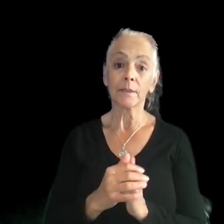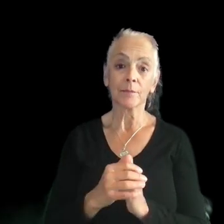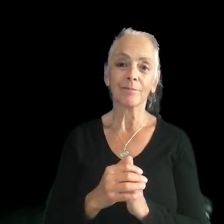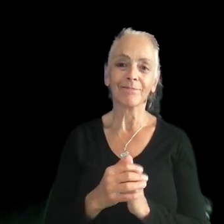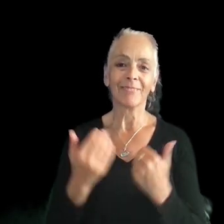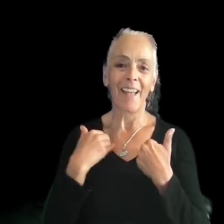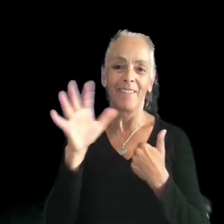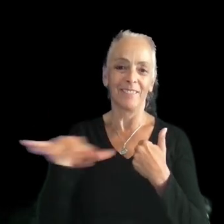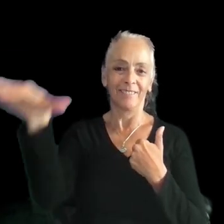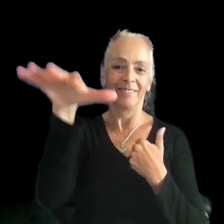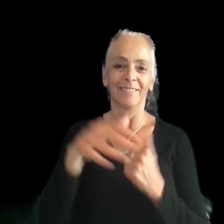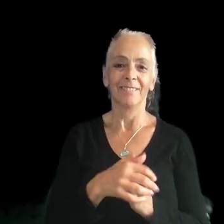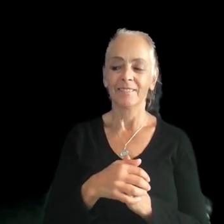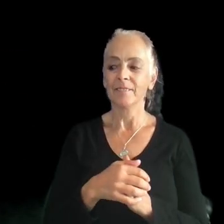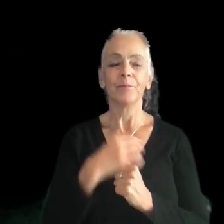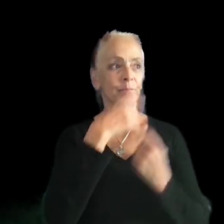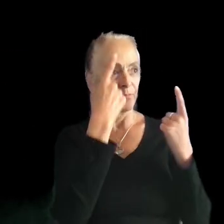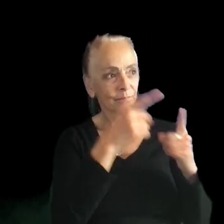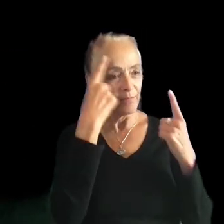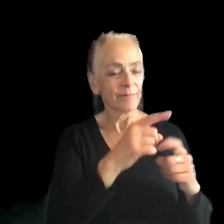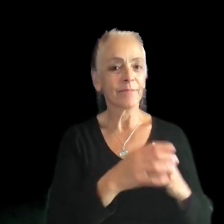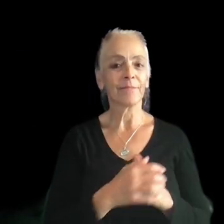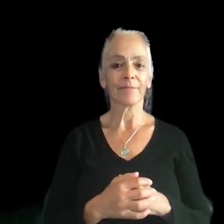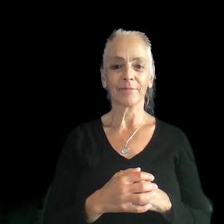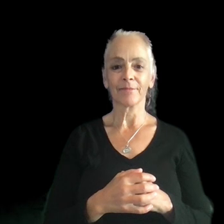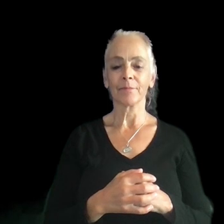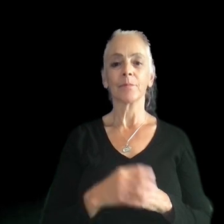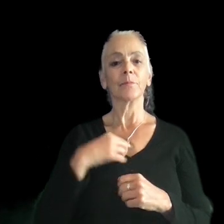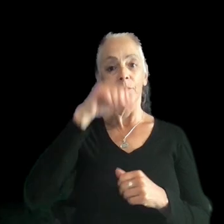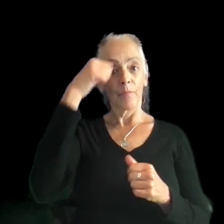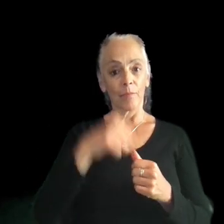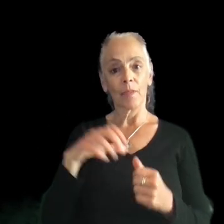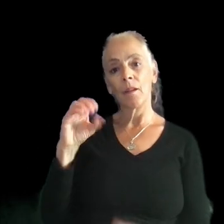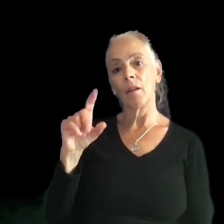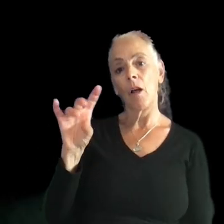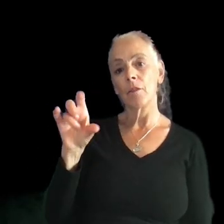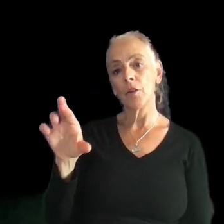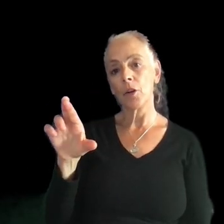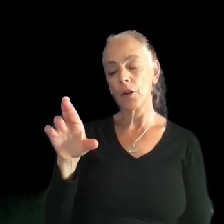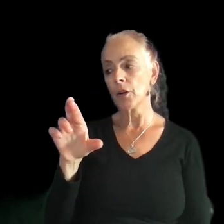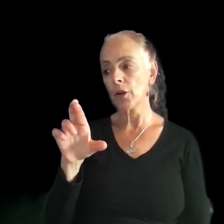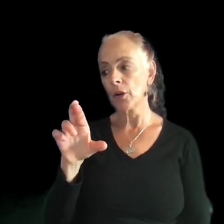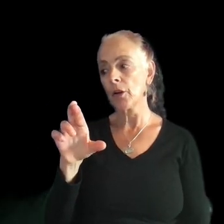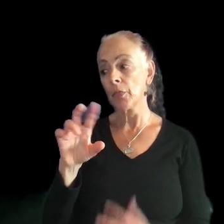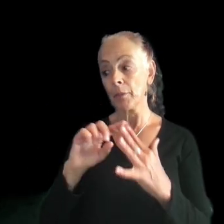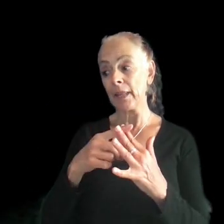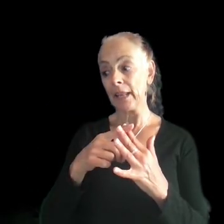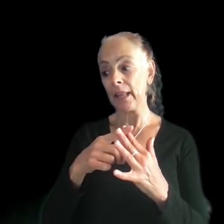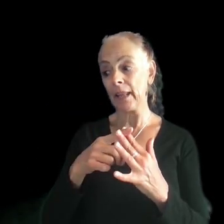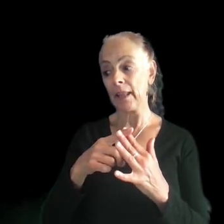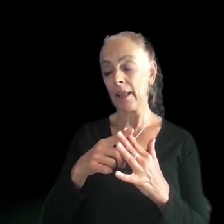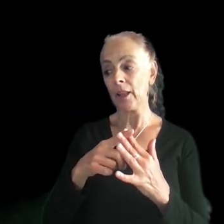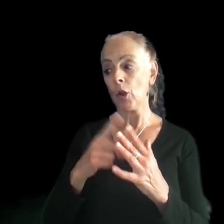yes i 100 agree with that like uh i remember oliver i bugged you like in the beginning your